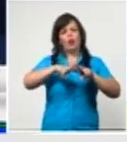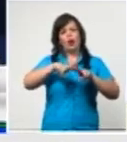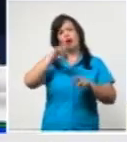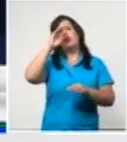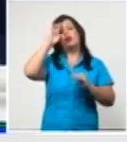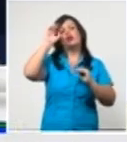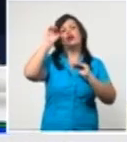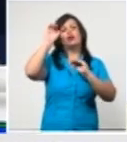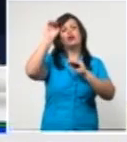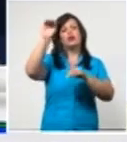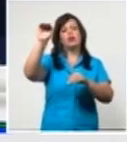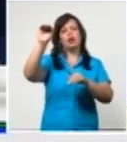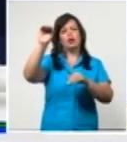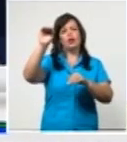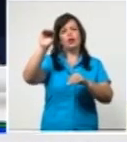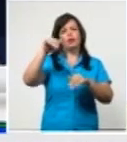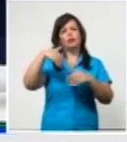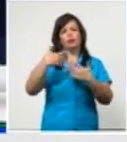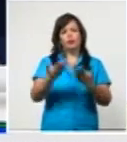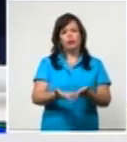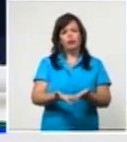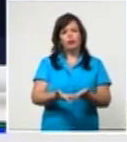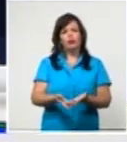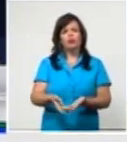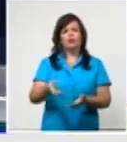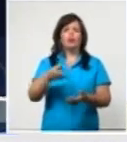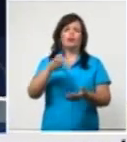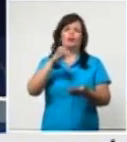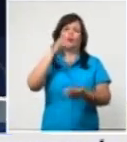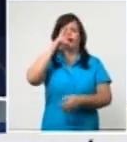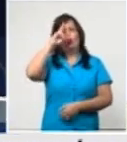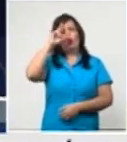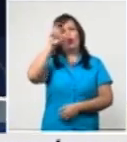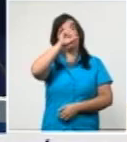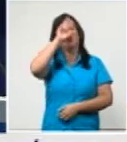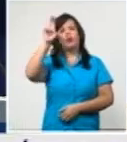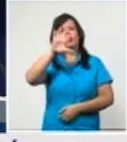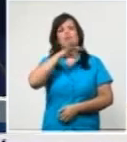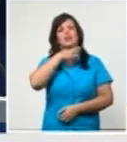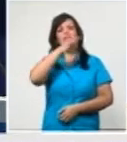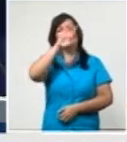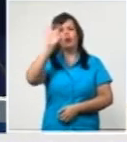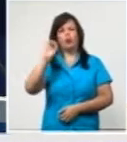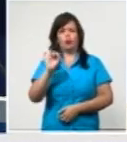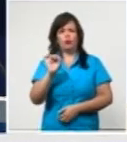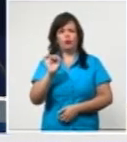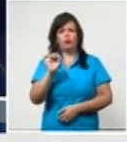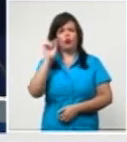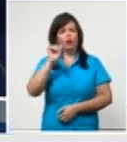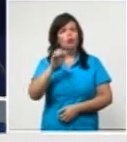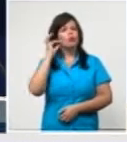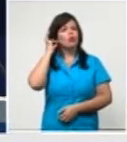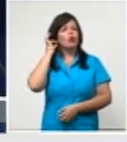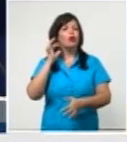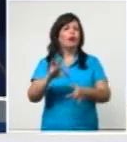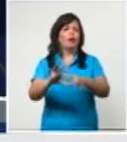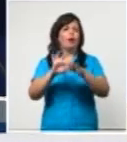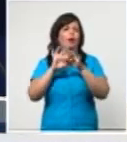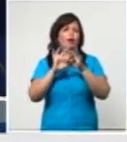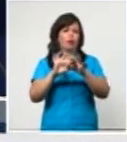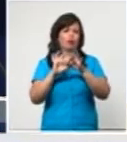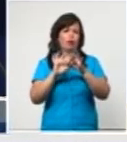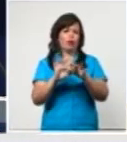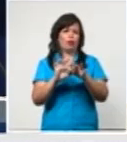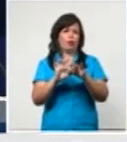is admitted to the Salvador Allende Hospital. And she's an elderly lady, and she's